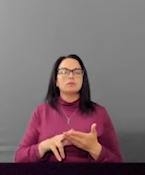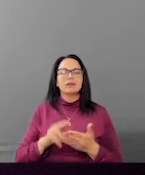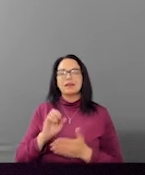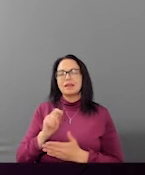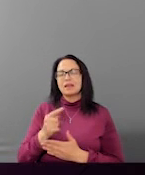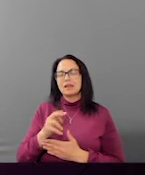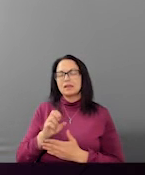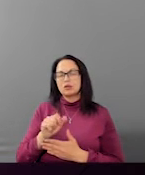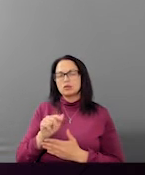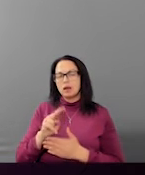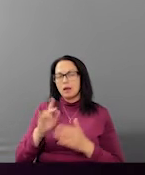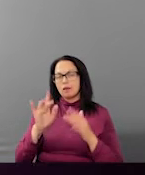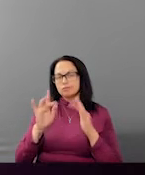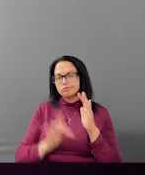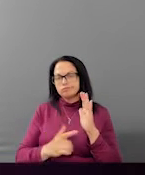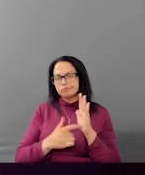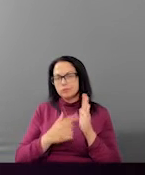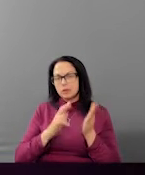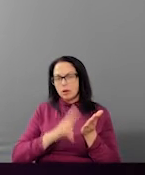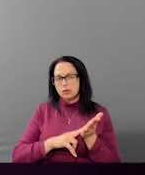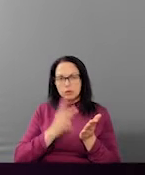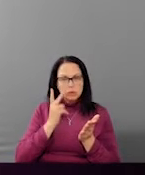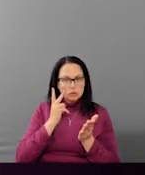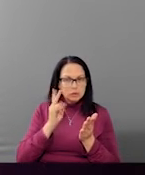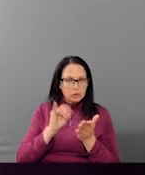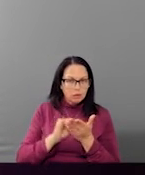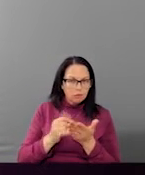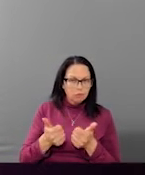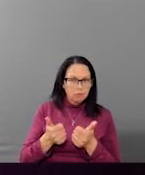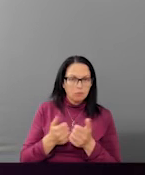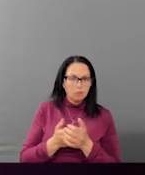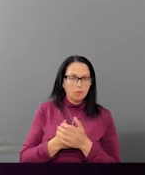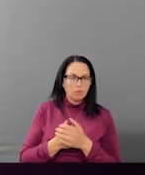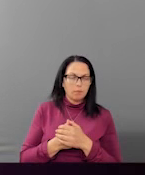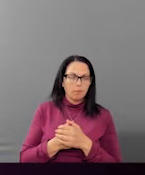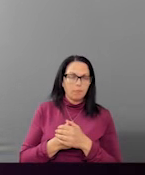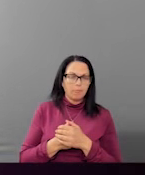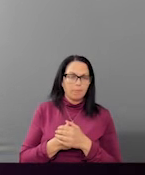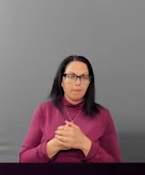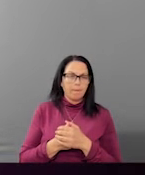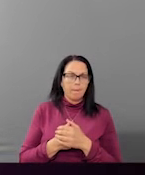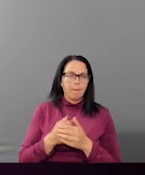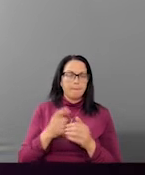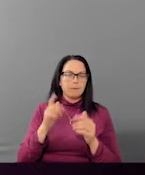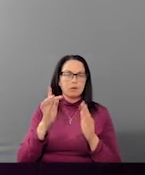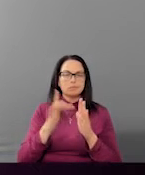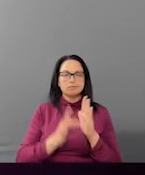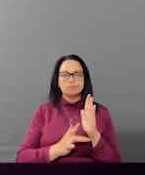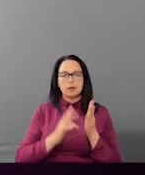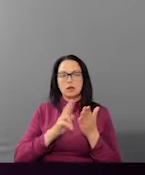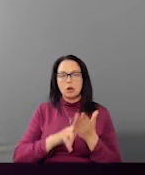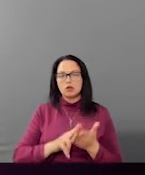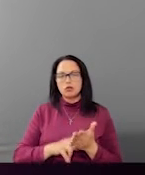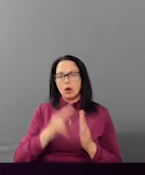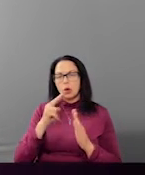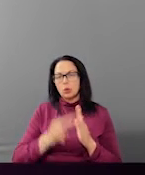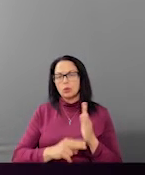You go down here to contract. Can you guys see well? Should I zoom in? You go down here to contract, and you go to read